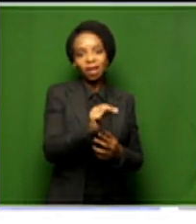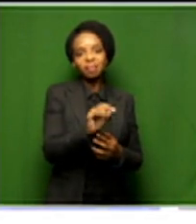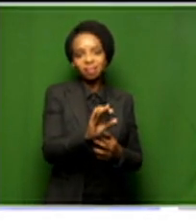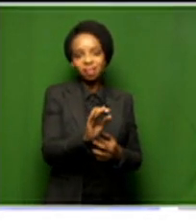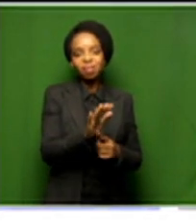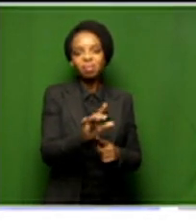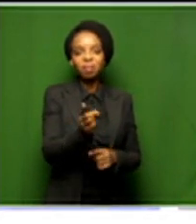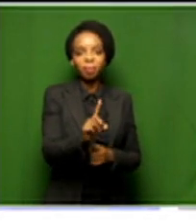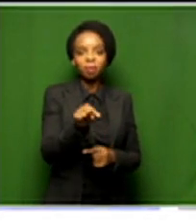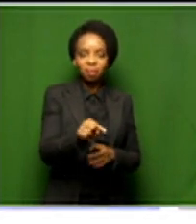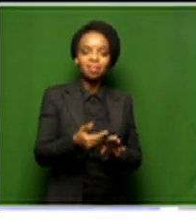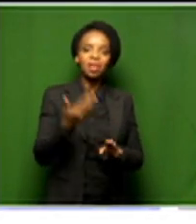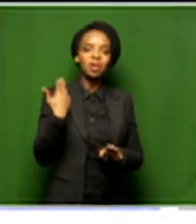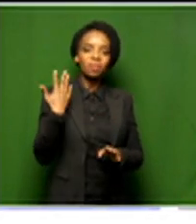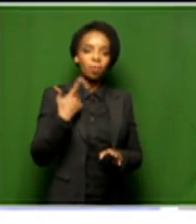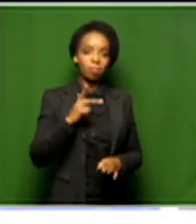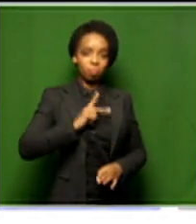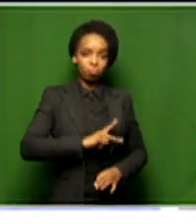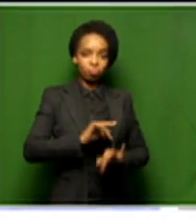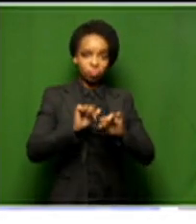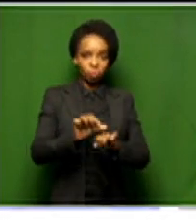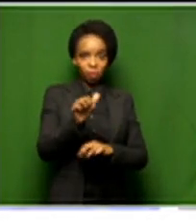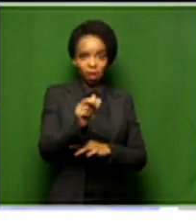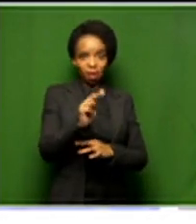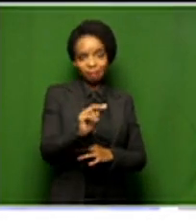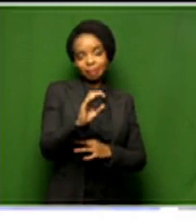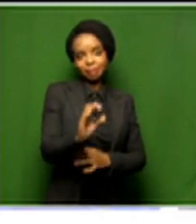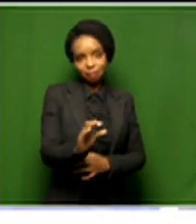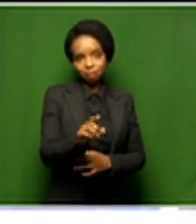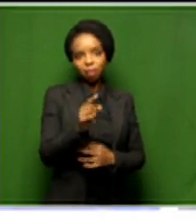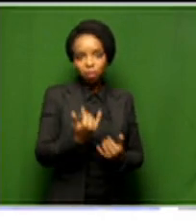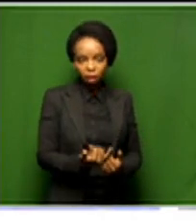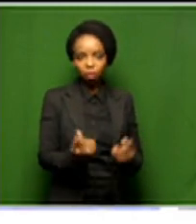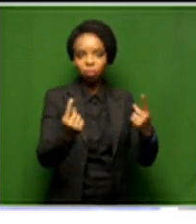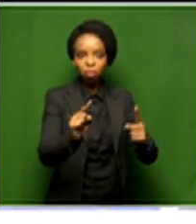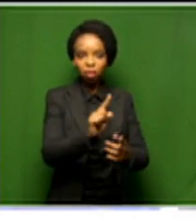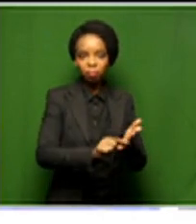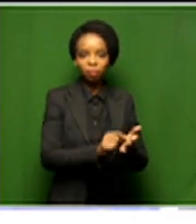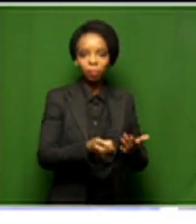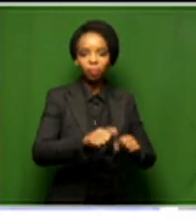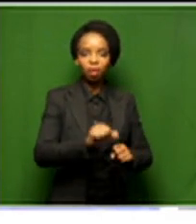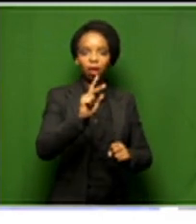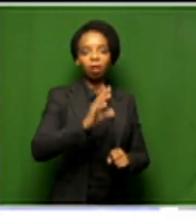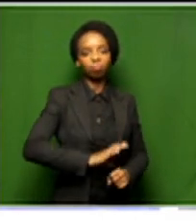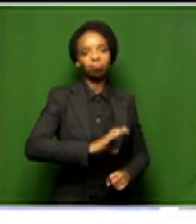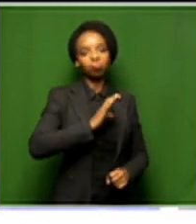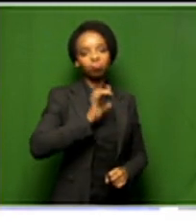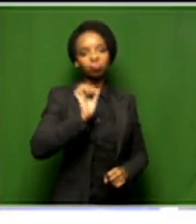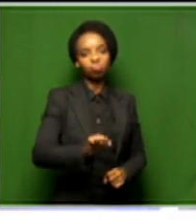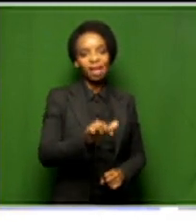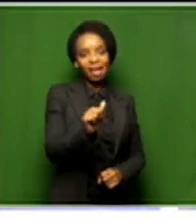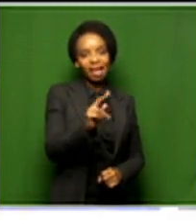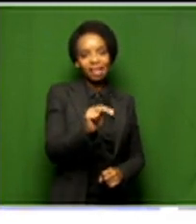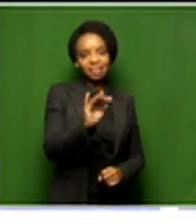former presidents of the ANC who are going out to vote. He seems to be quite confident that the ANC will do well.